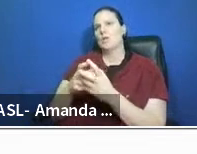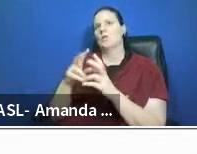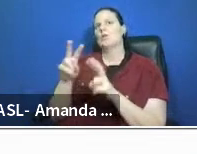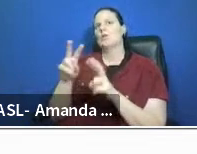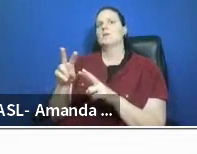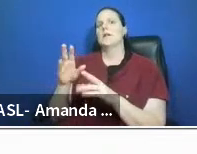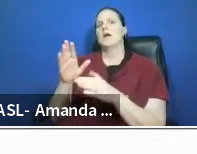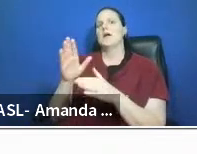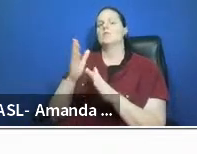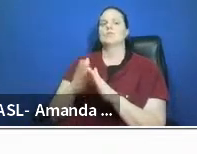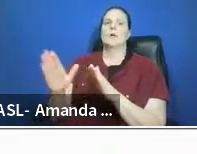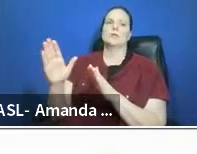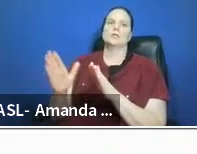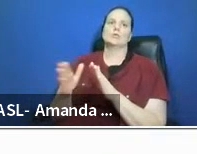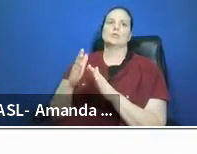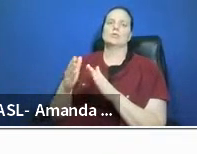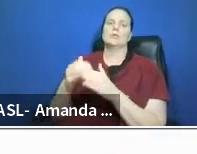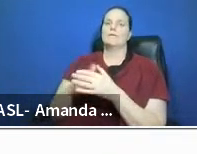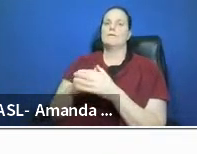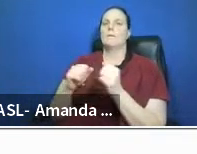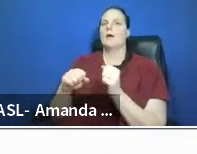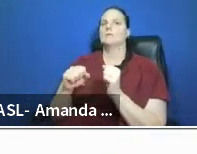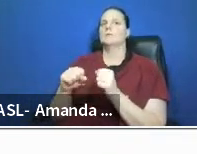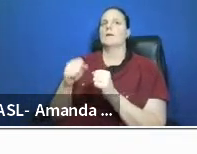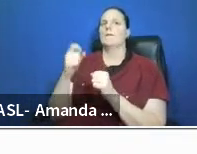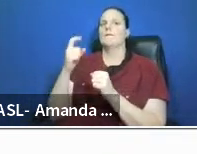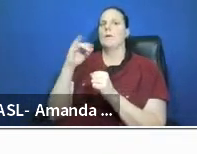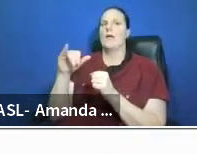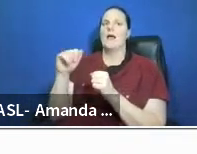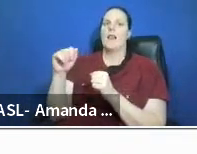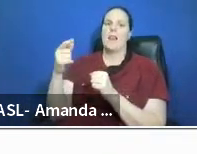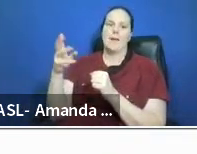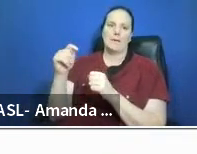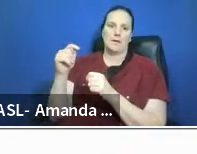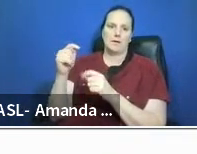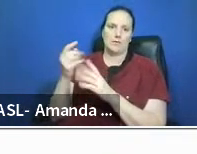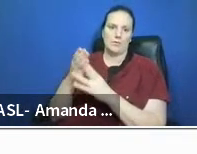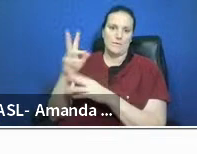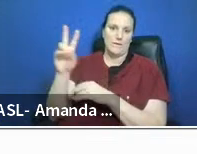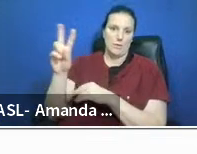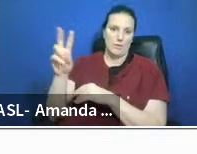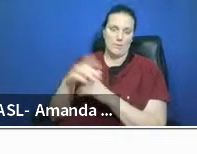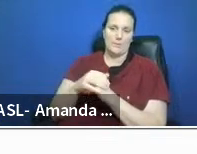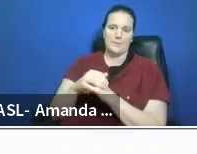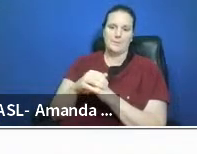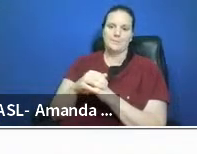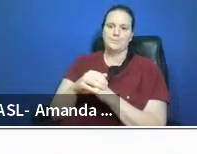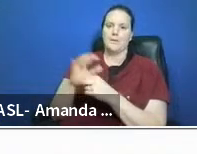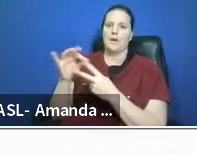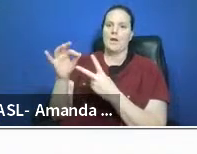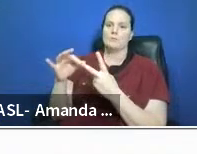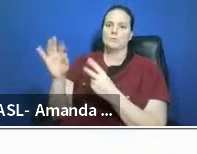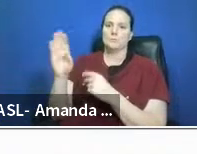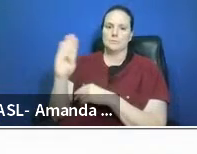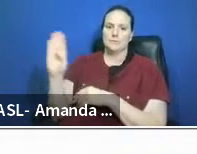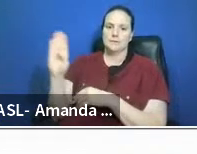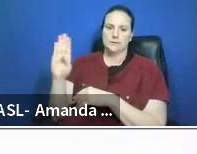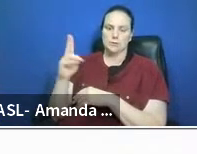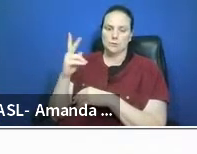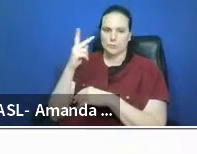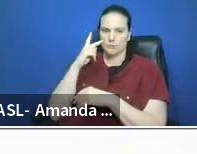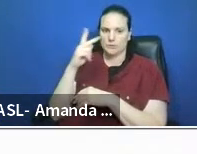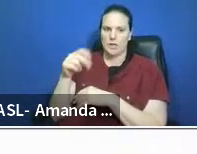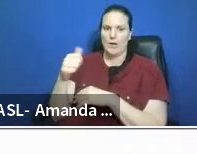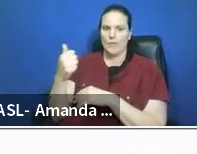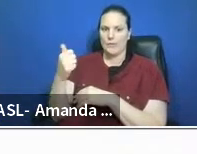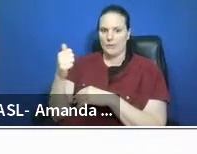range of possibility for that alignment through Vancouver. Also in the option B, you will see